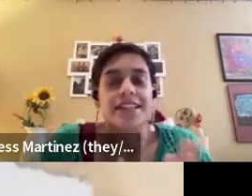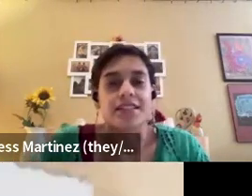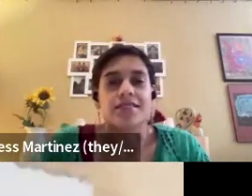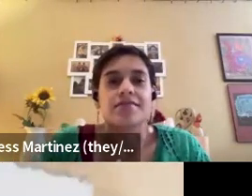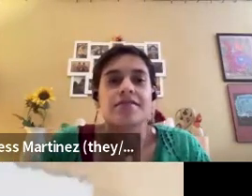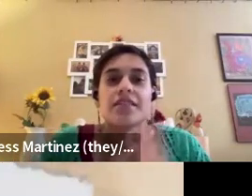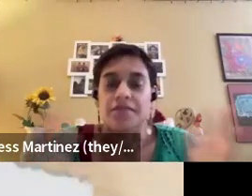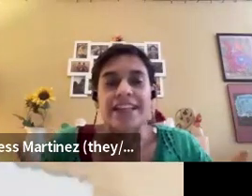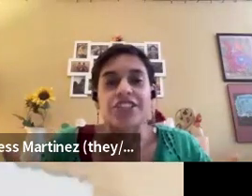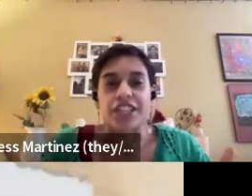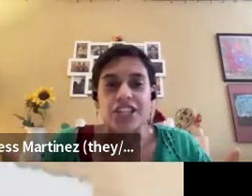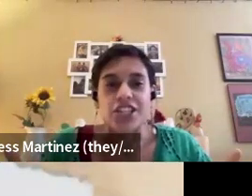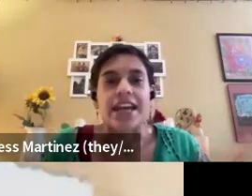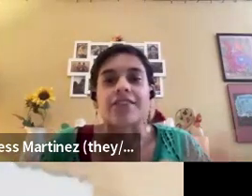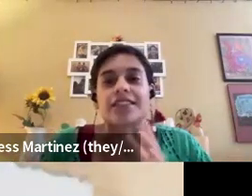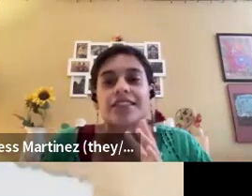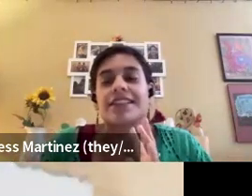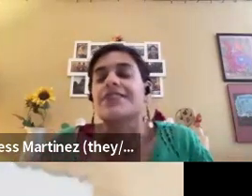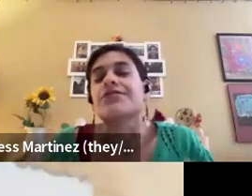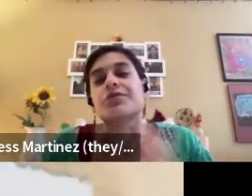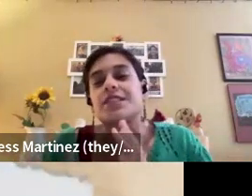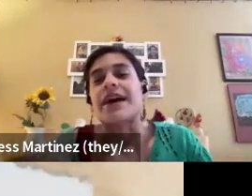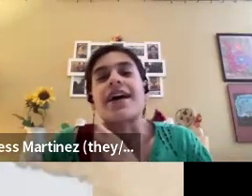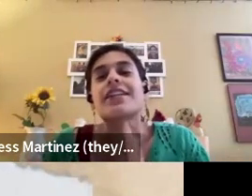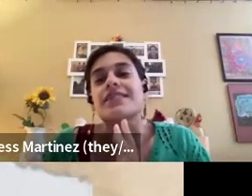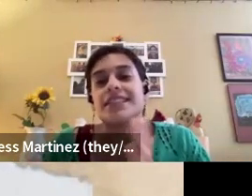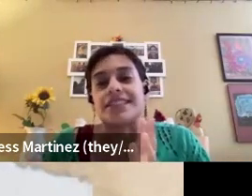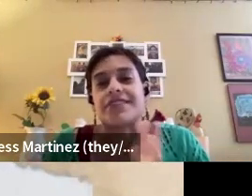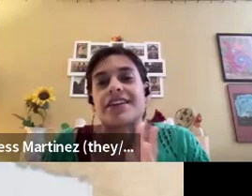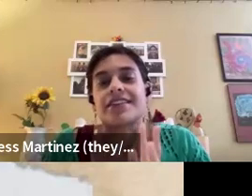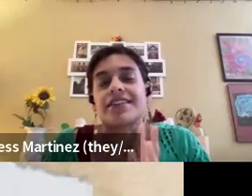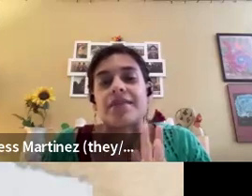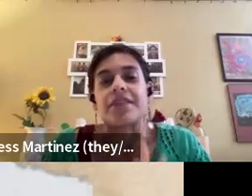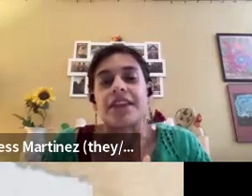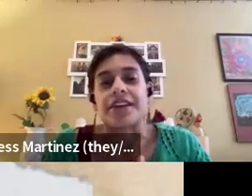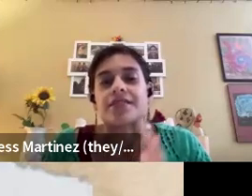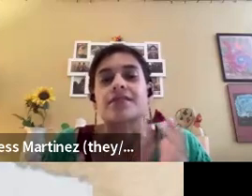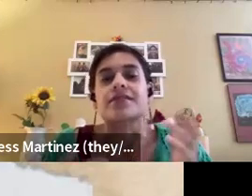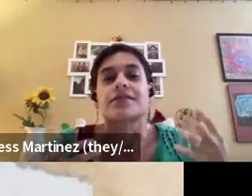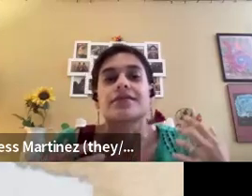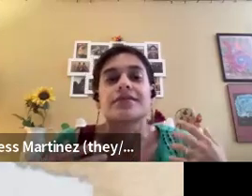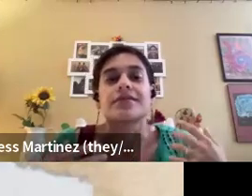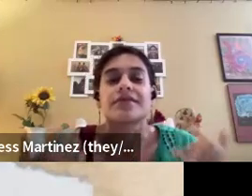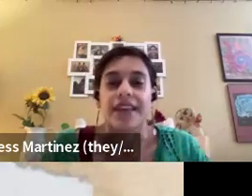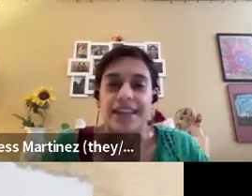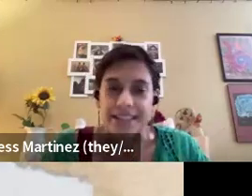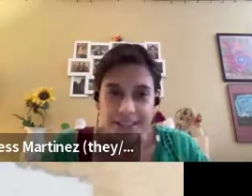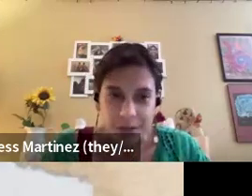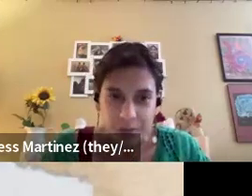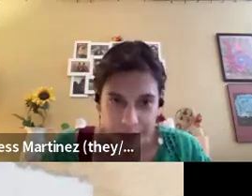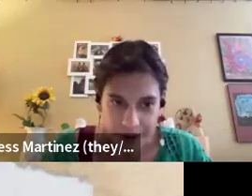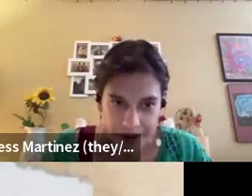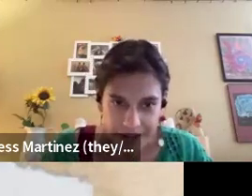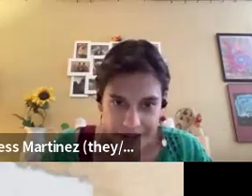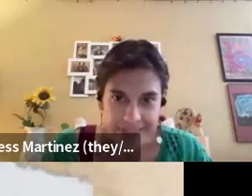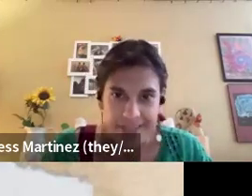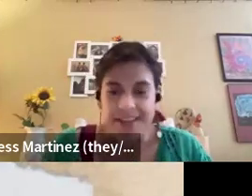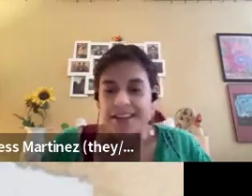Oh, and my dissertation title is influenced by all of these different thinkers, and it's still a